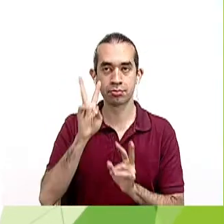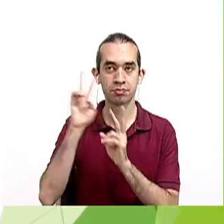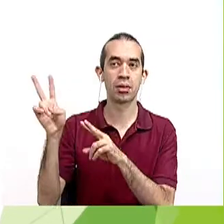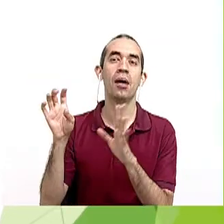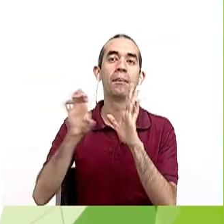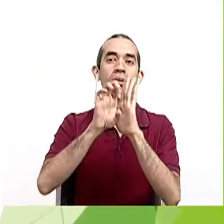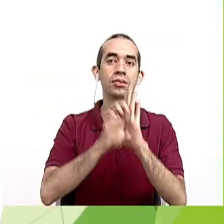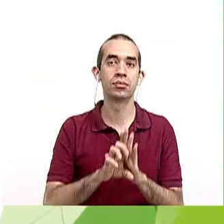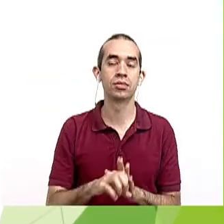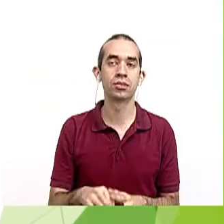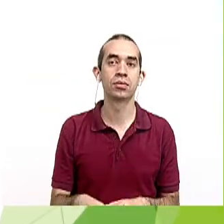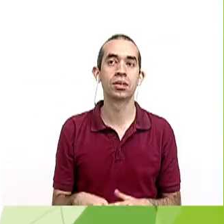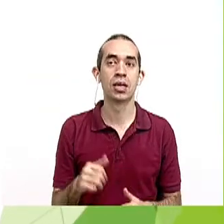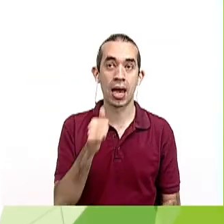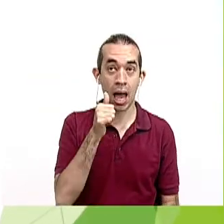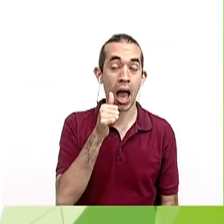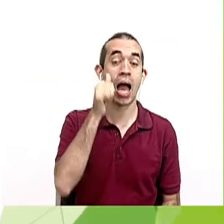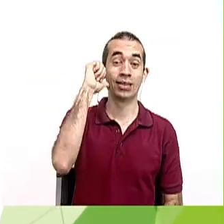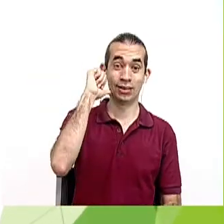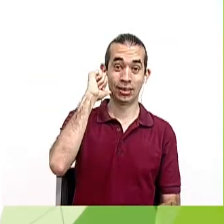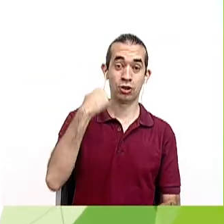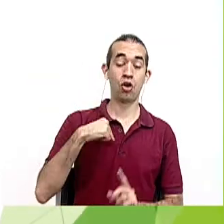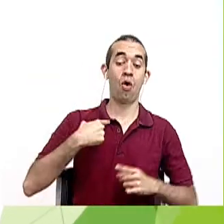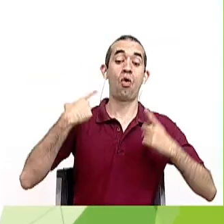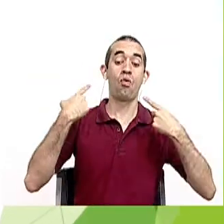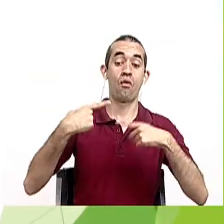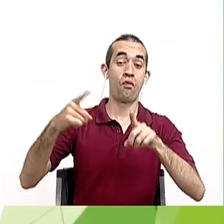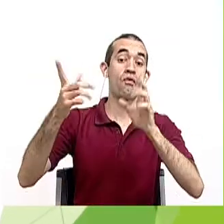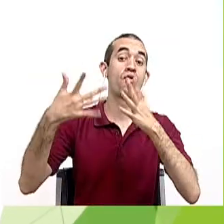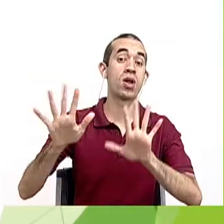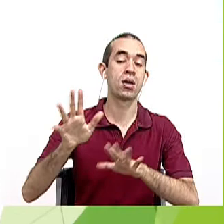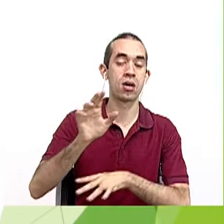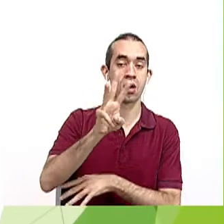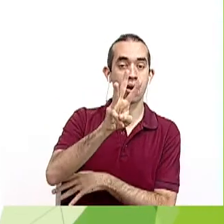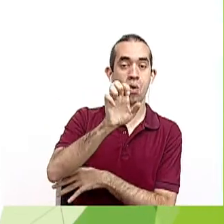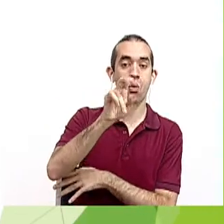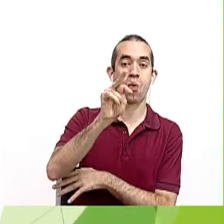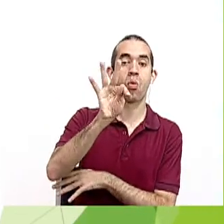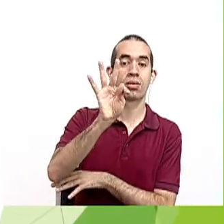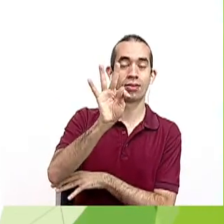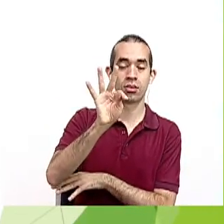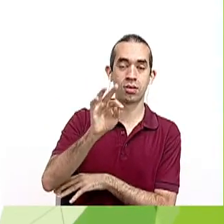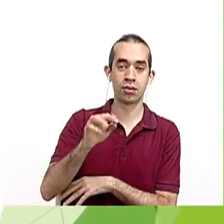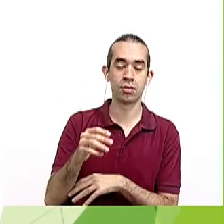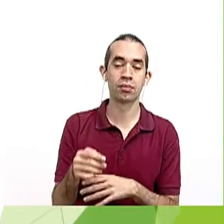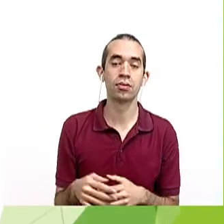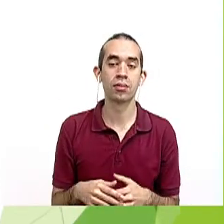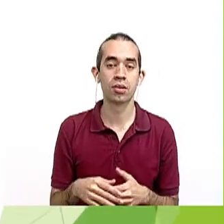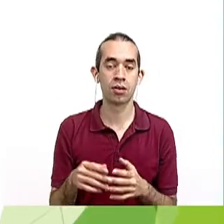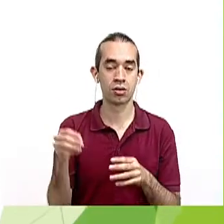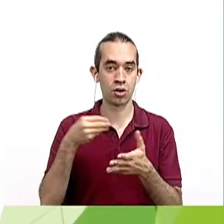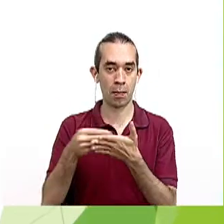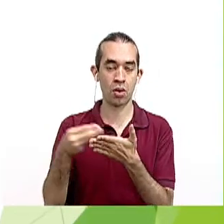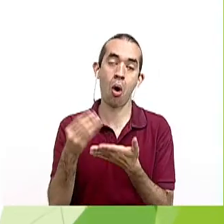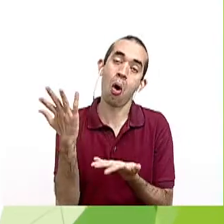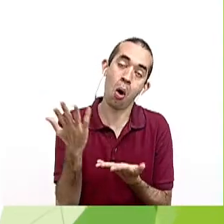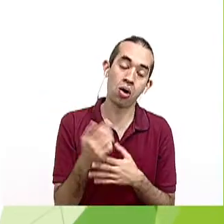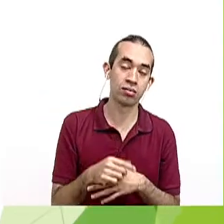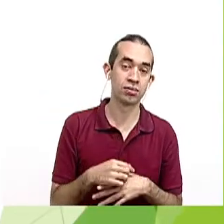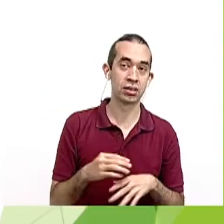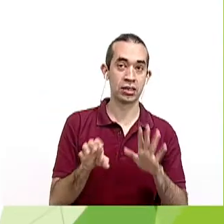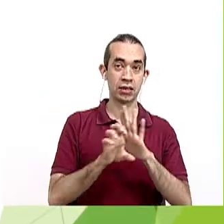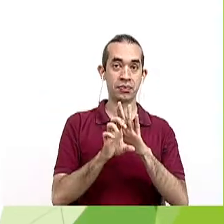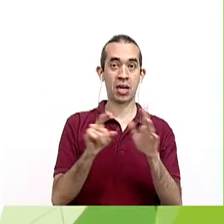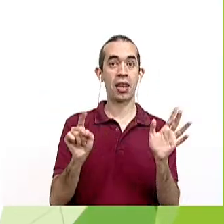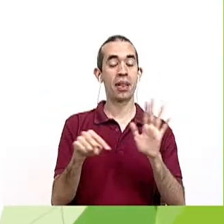examples. Yesterday, I went shopping. Or I can say in the negative way, I didn't